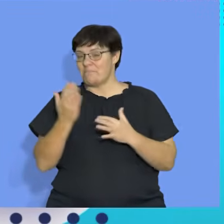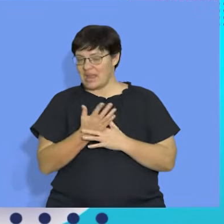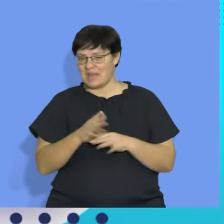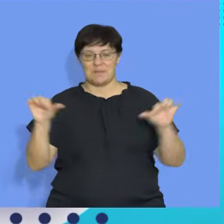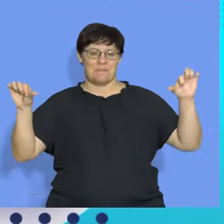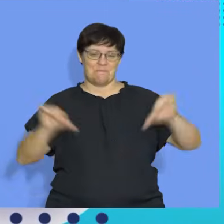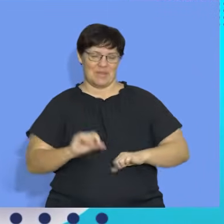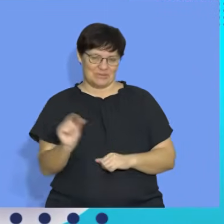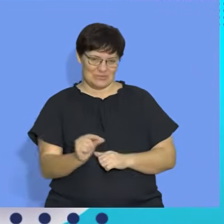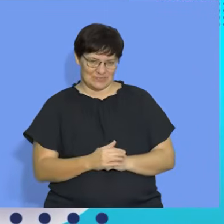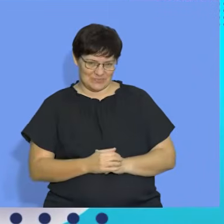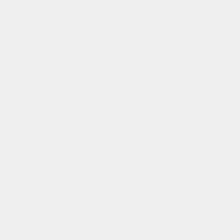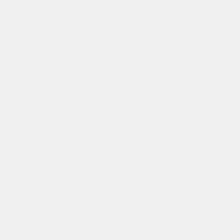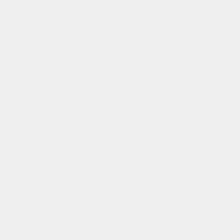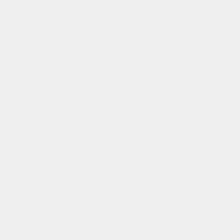back.